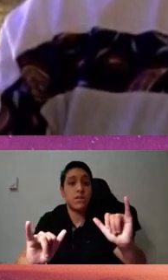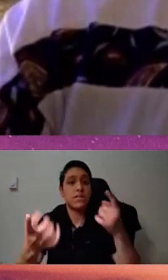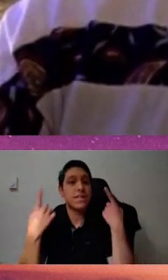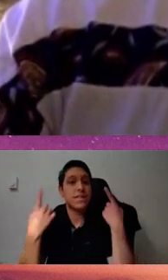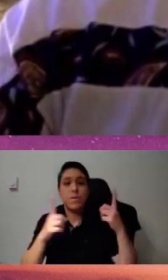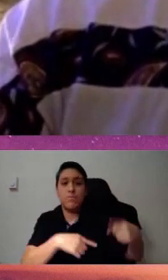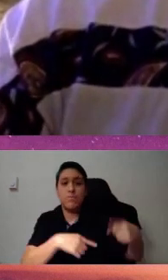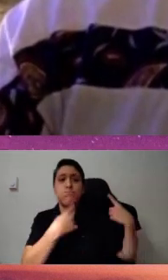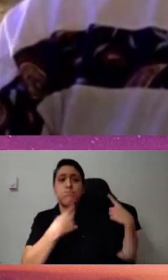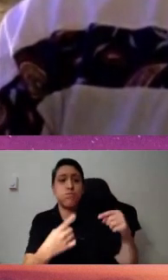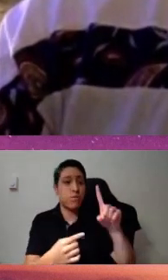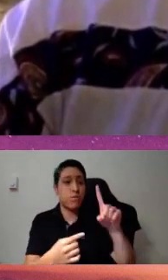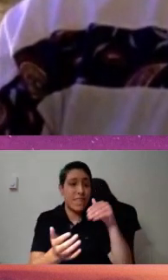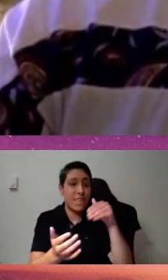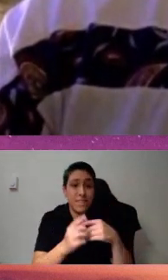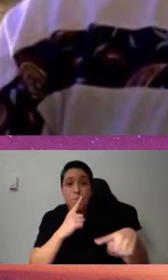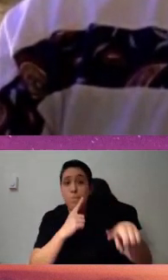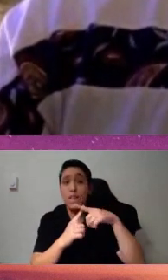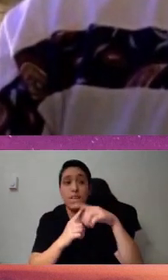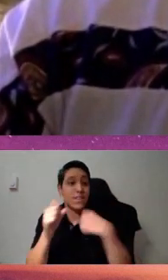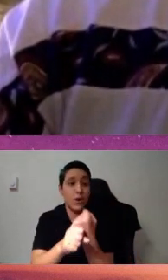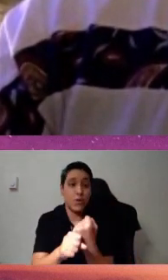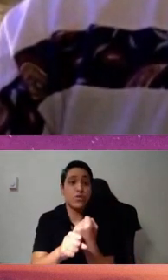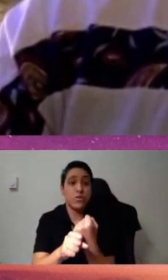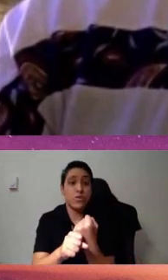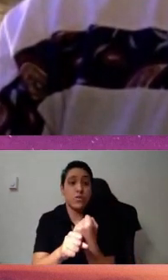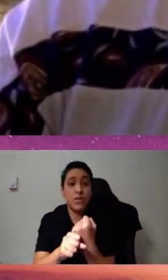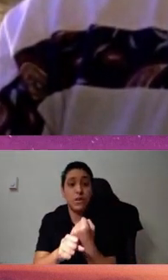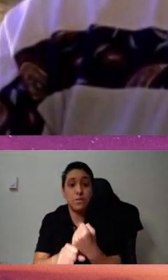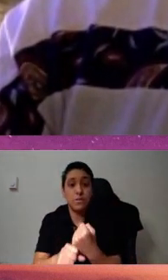well. And,